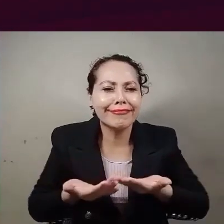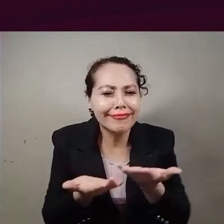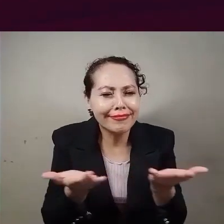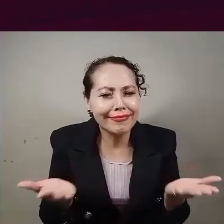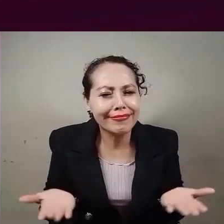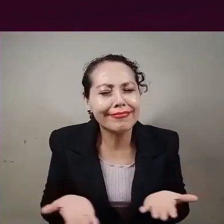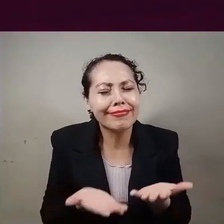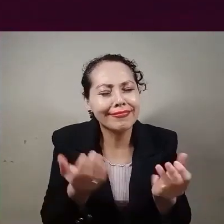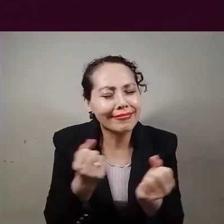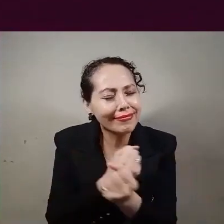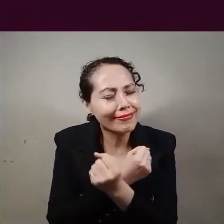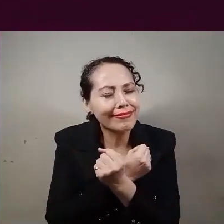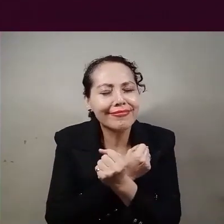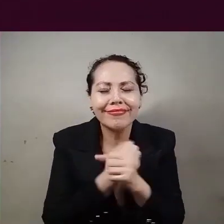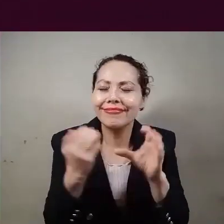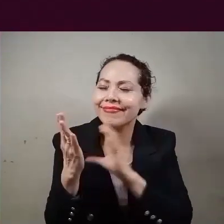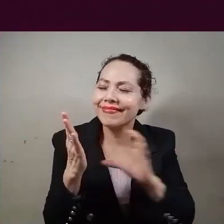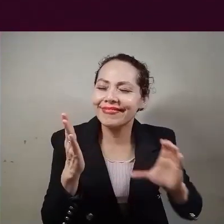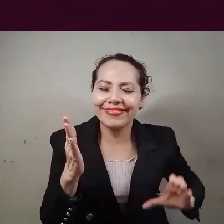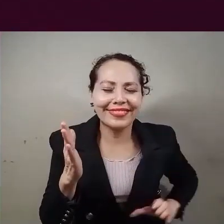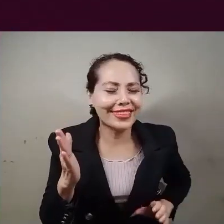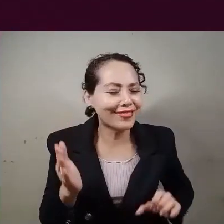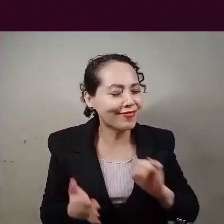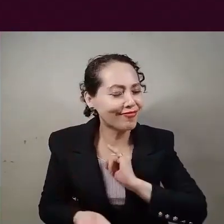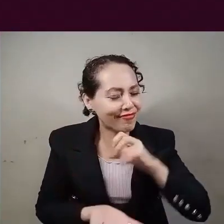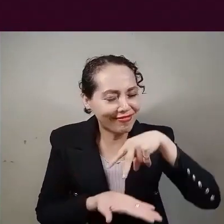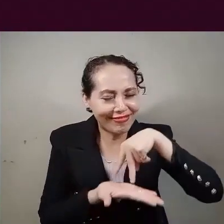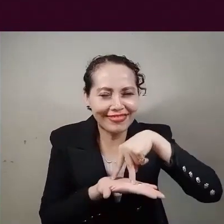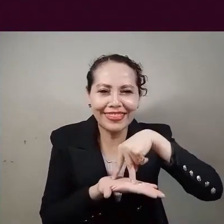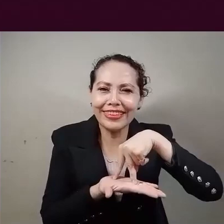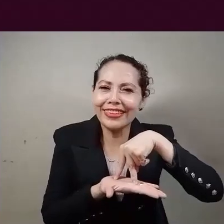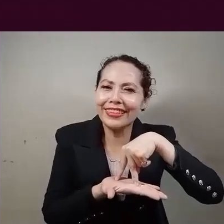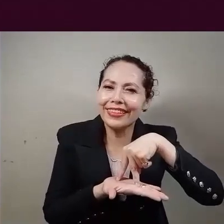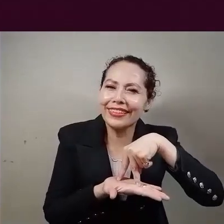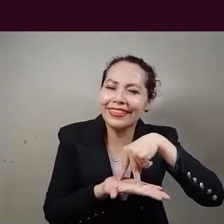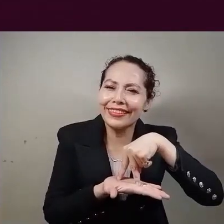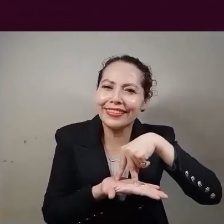in the love of Christ, I